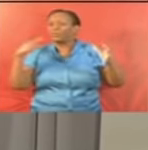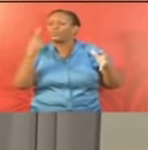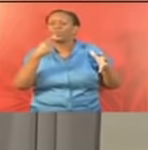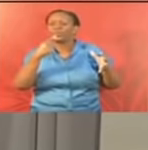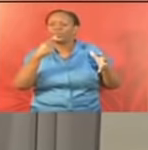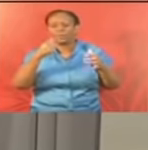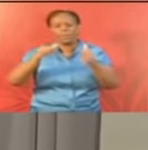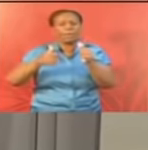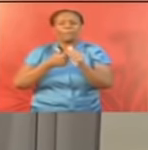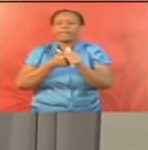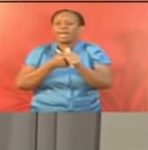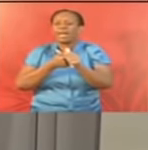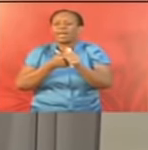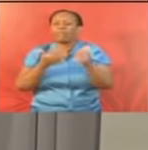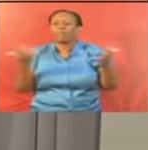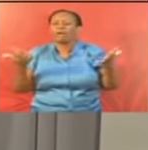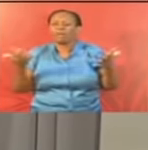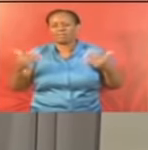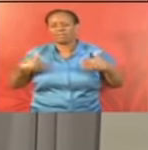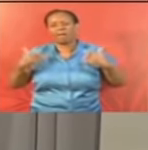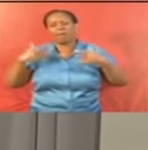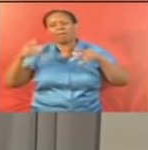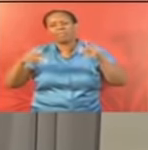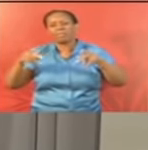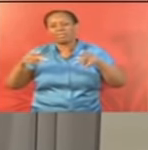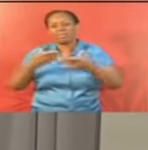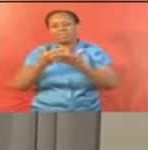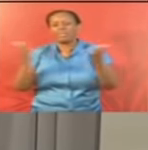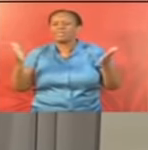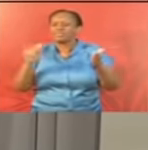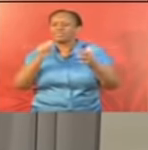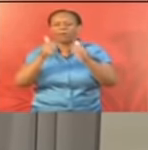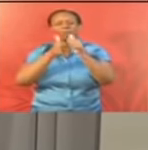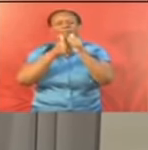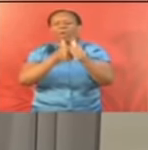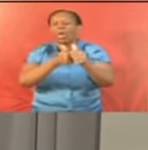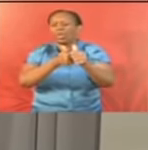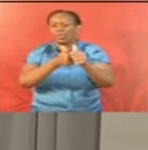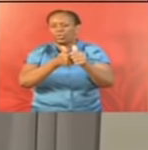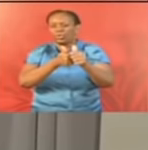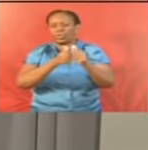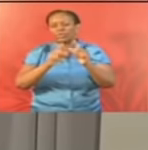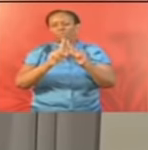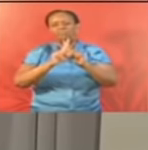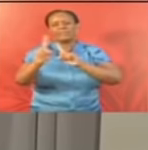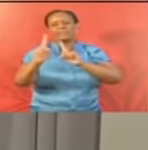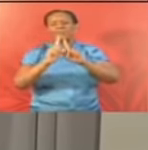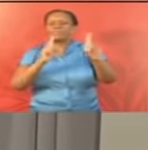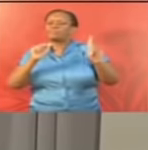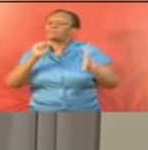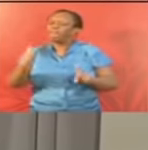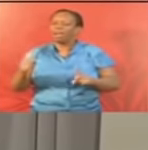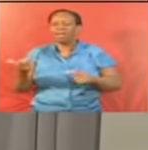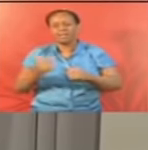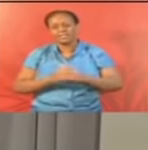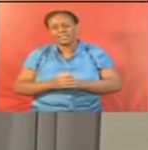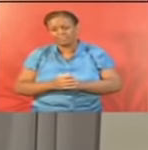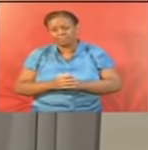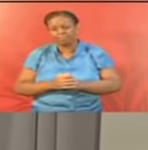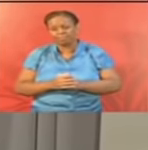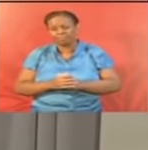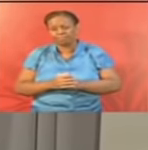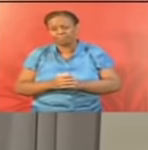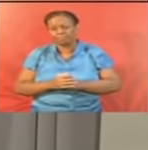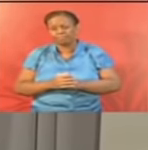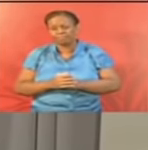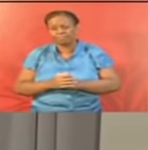who don't follow social distancing rules. And this is being borne out by what we are